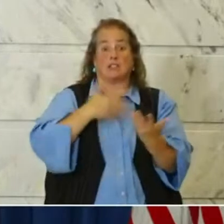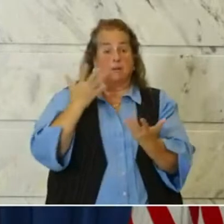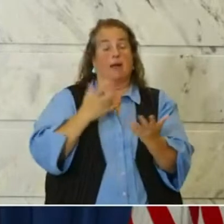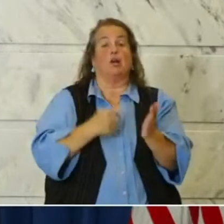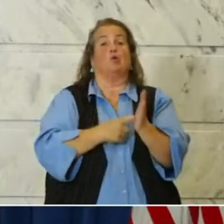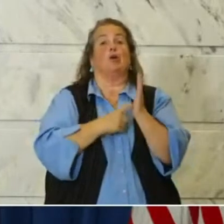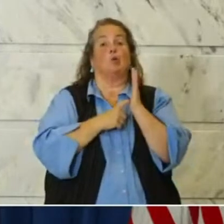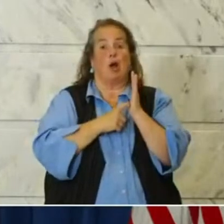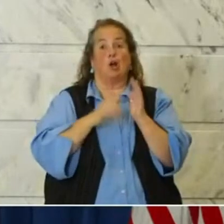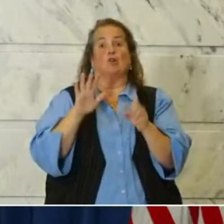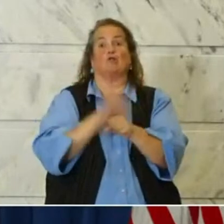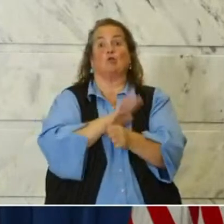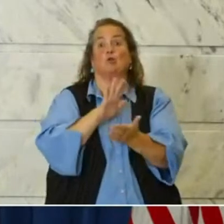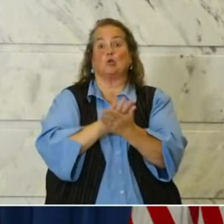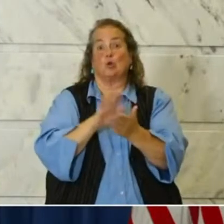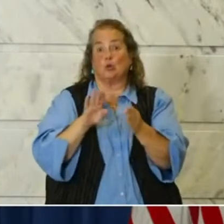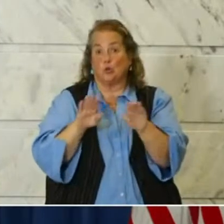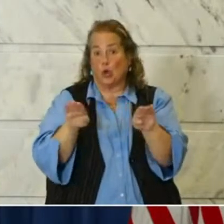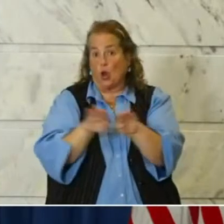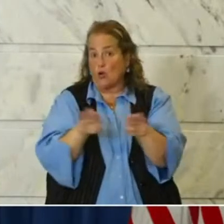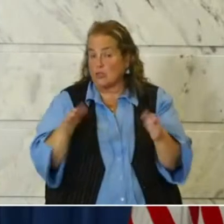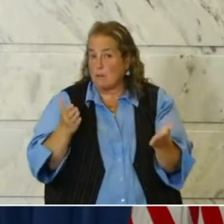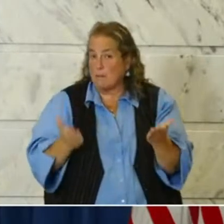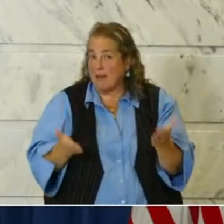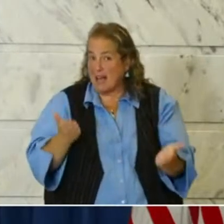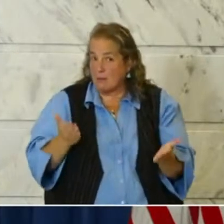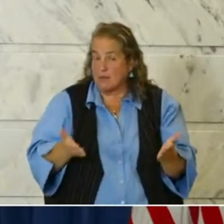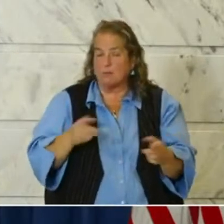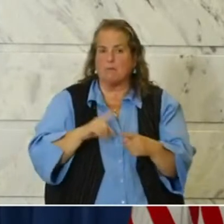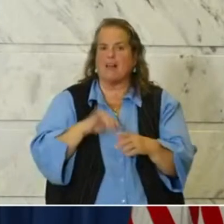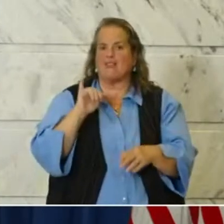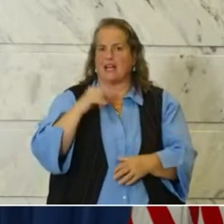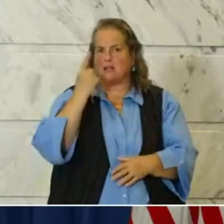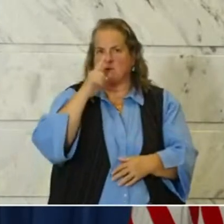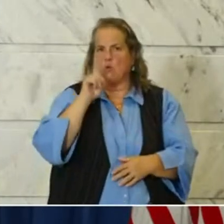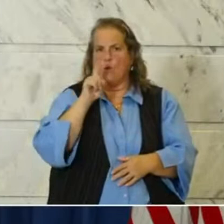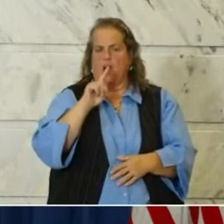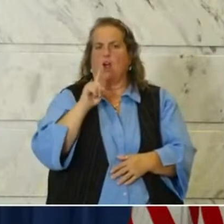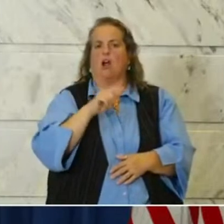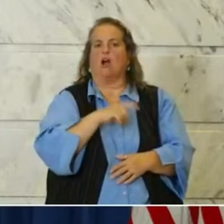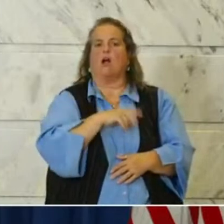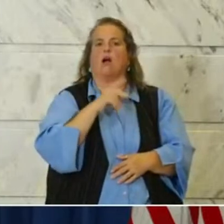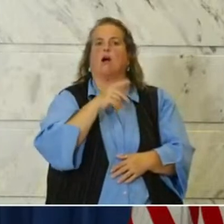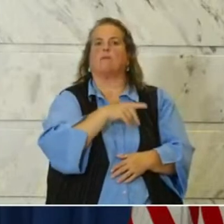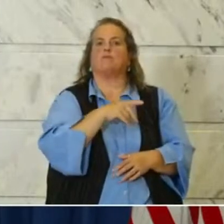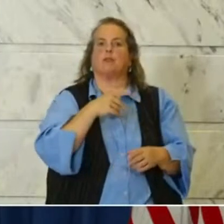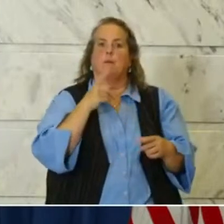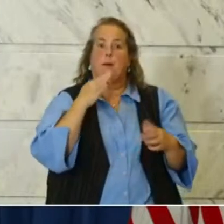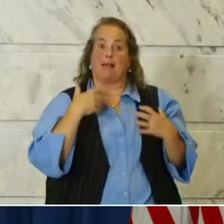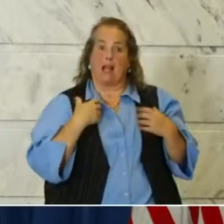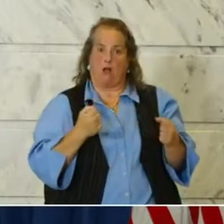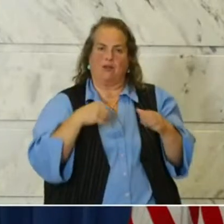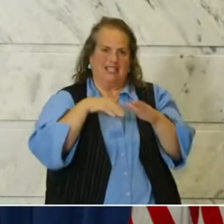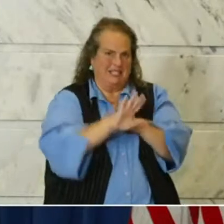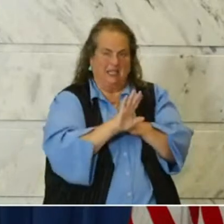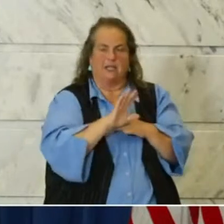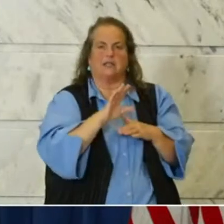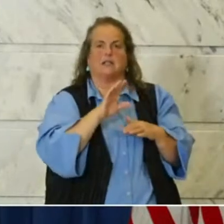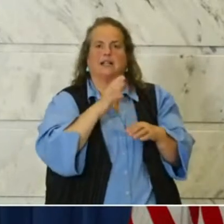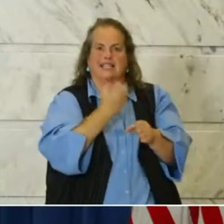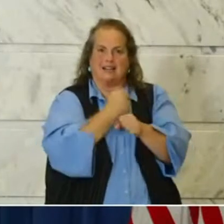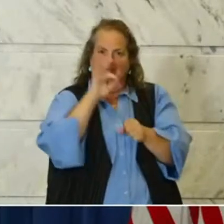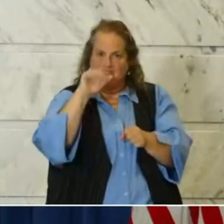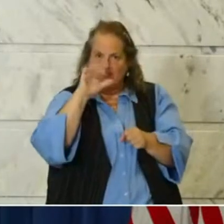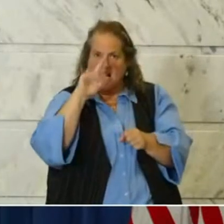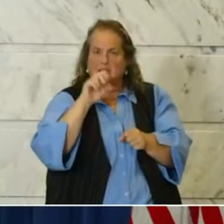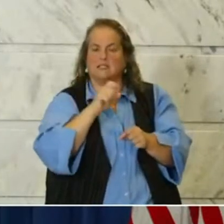require an entire school to close. But that's something where they go in, they get the facts, they're in consultation directly with our Department for